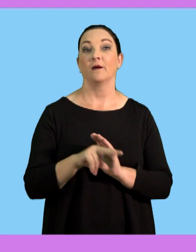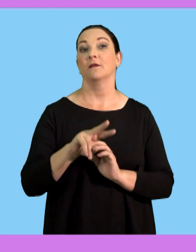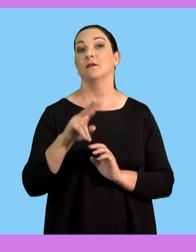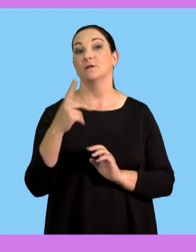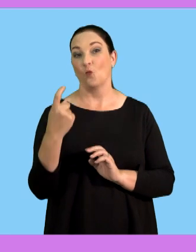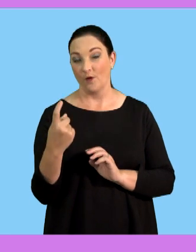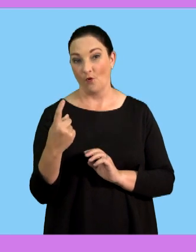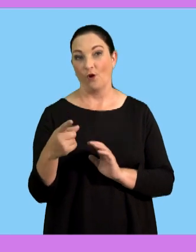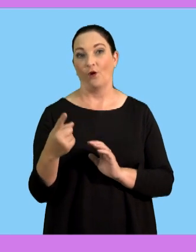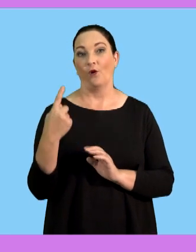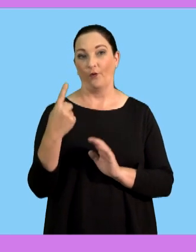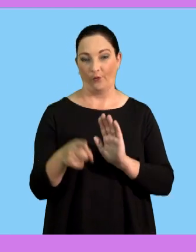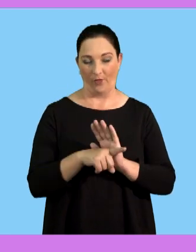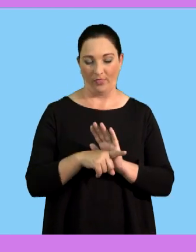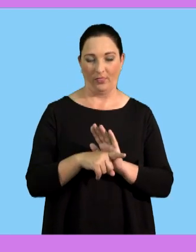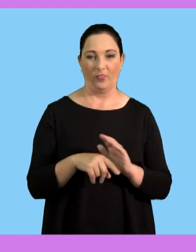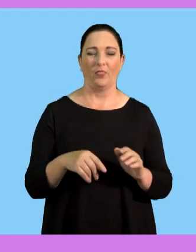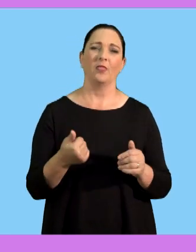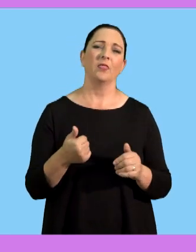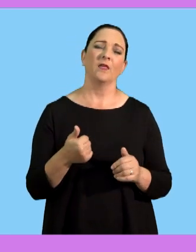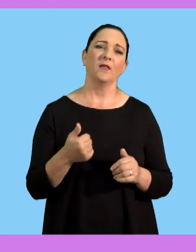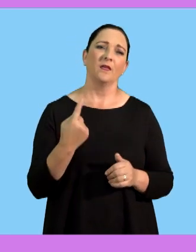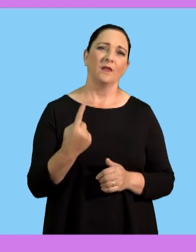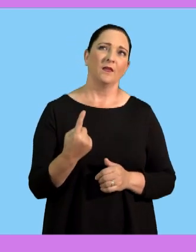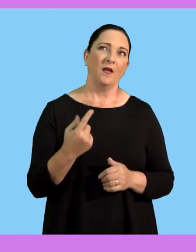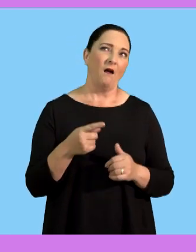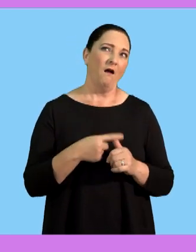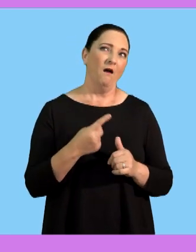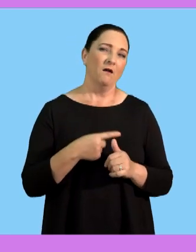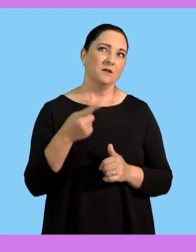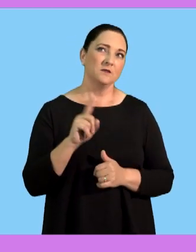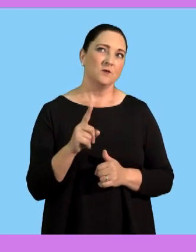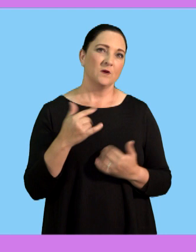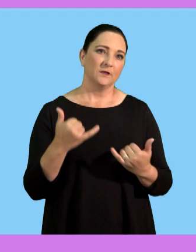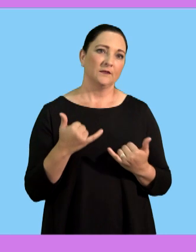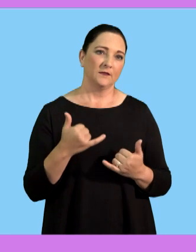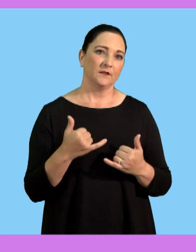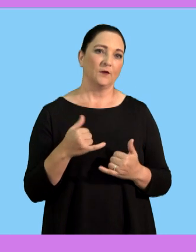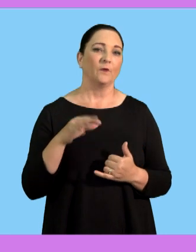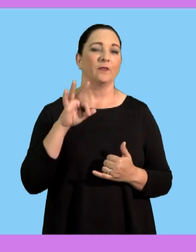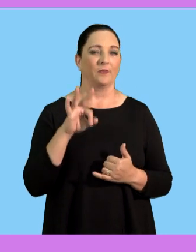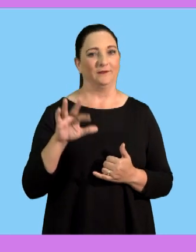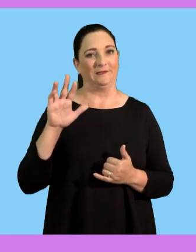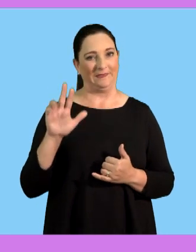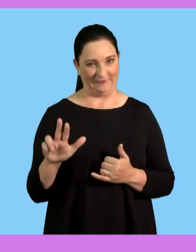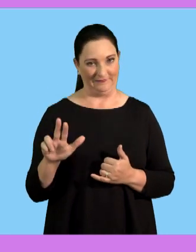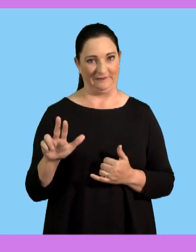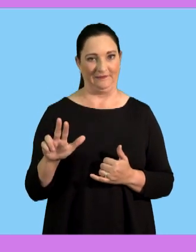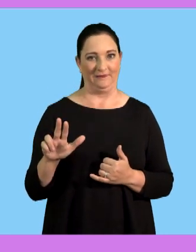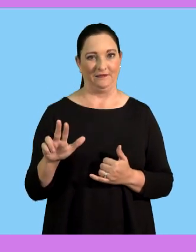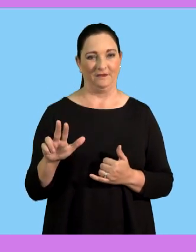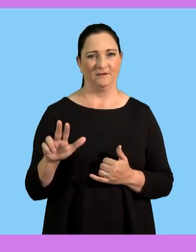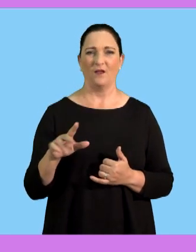another one, the second one that was now the raisins. So how many do I have left now? Now I only have left